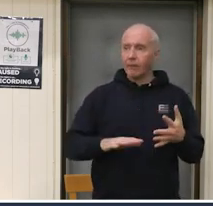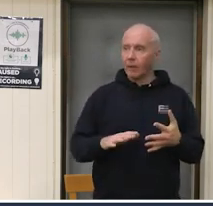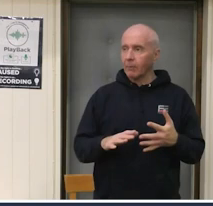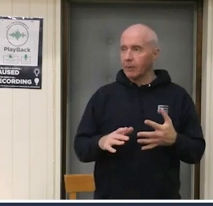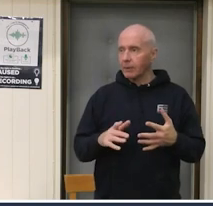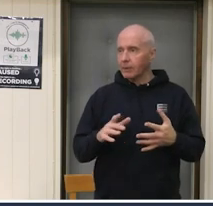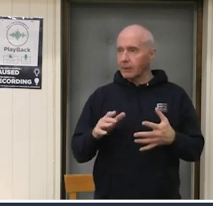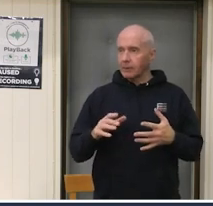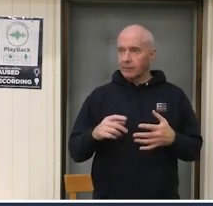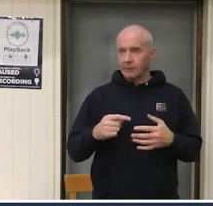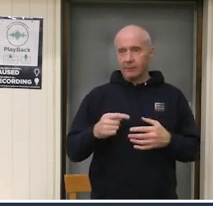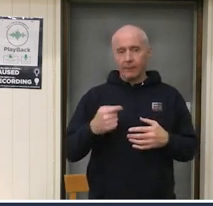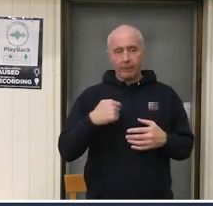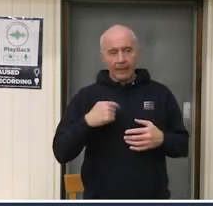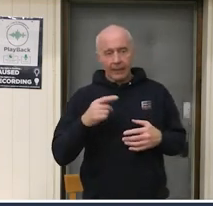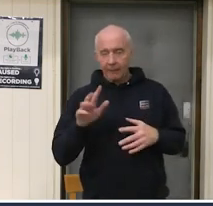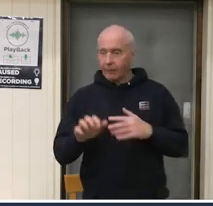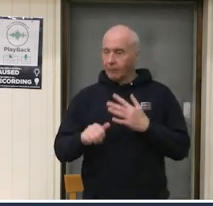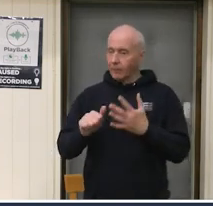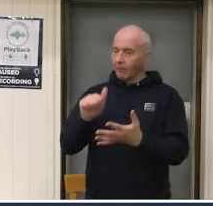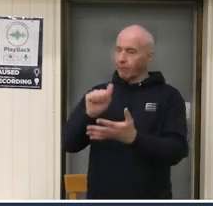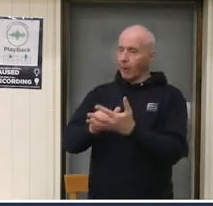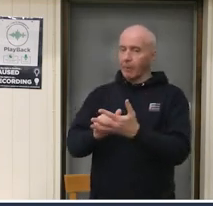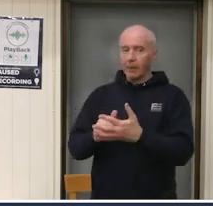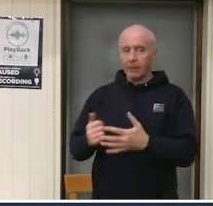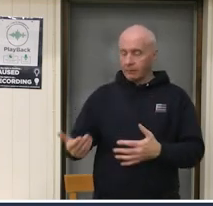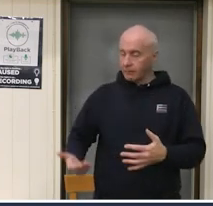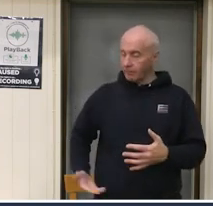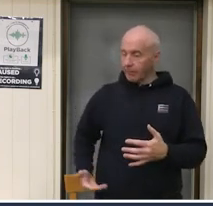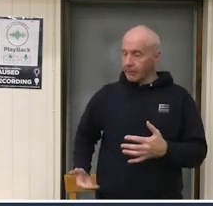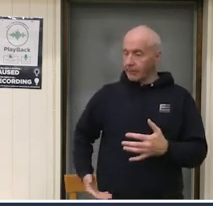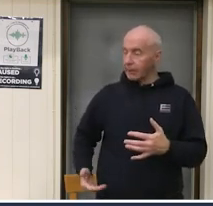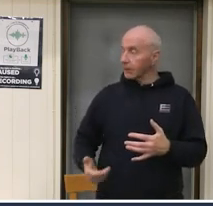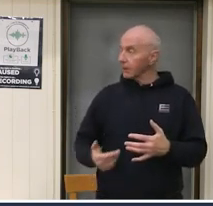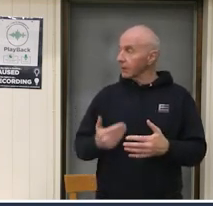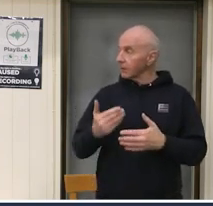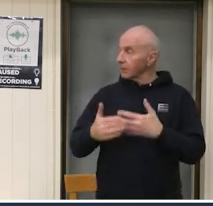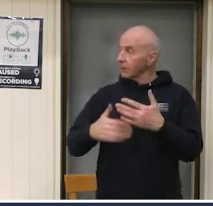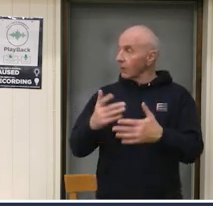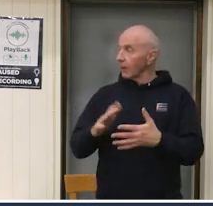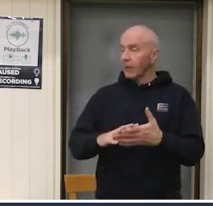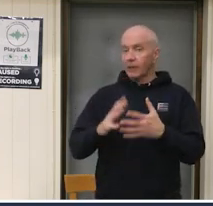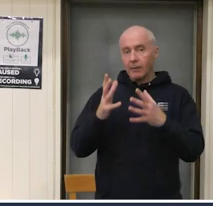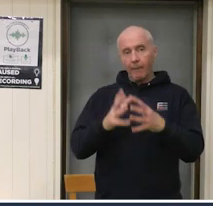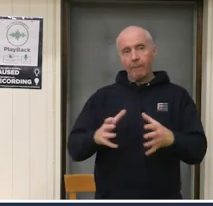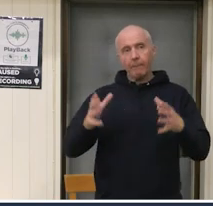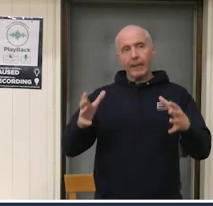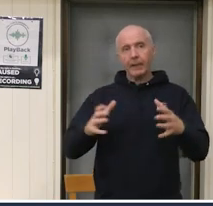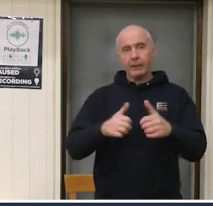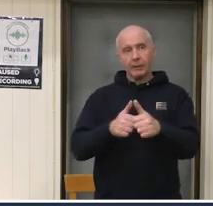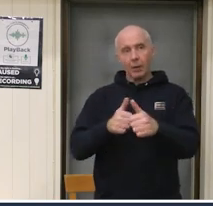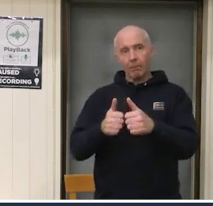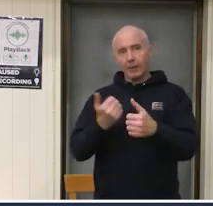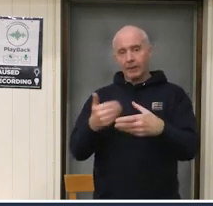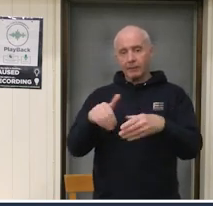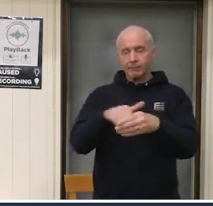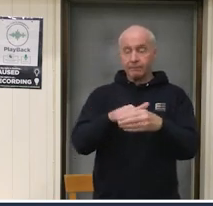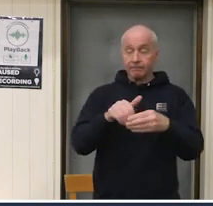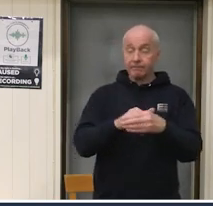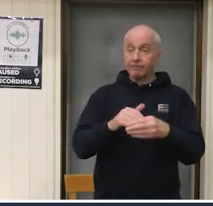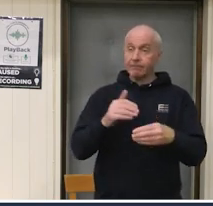jokers in labs like me, to proper commercial enterprises, right? It's going to be an industrial endeavor. We need